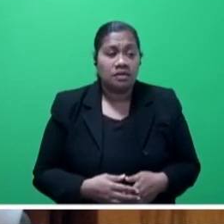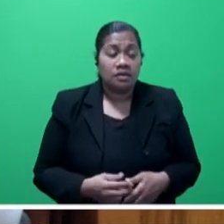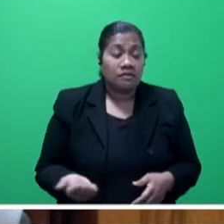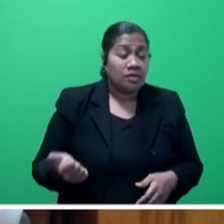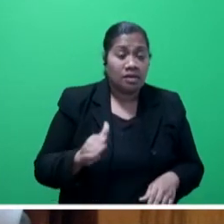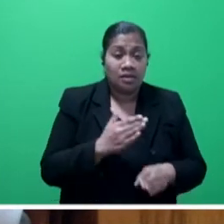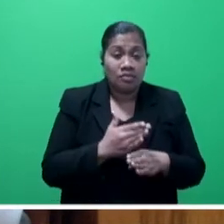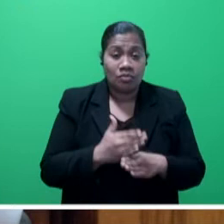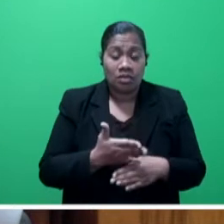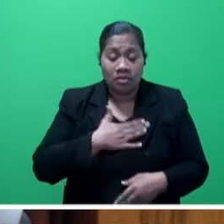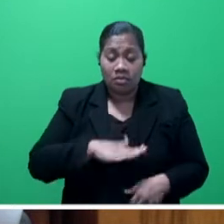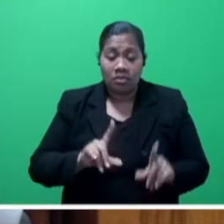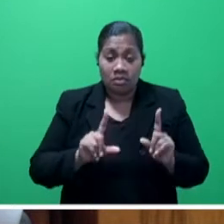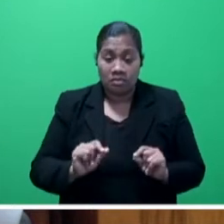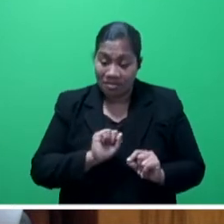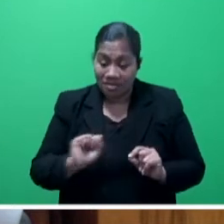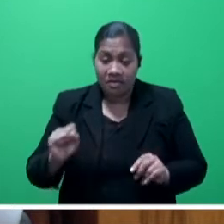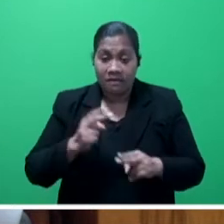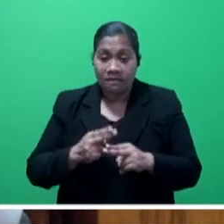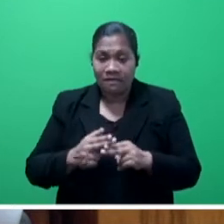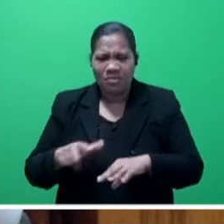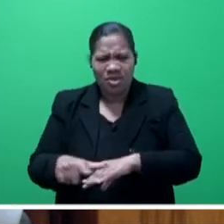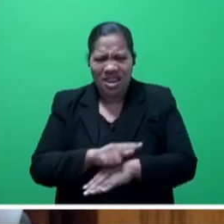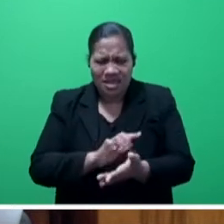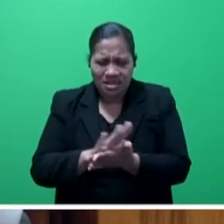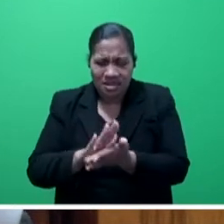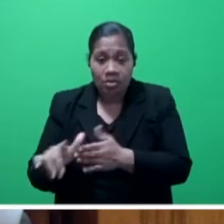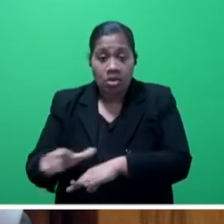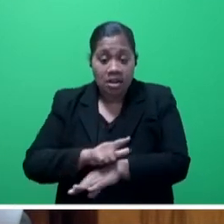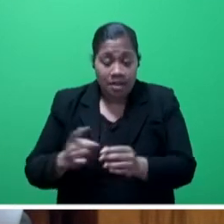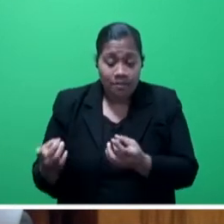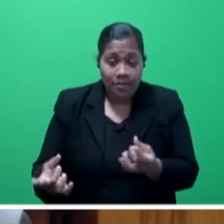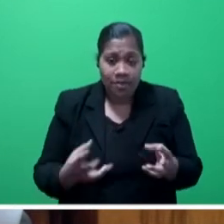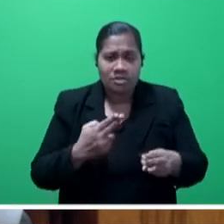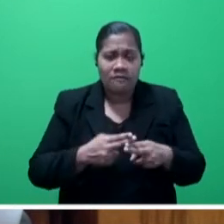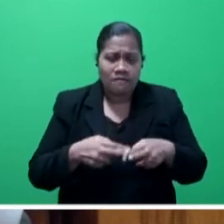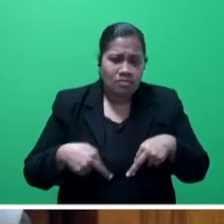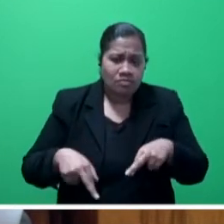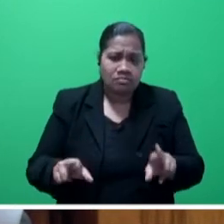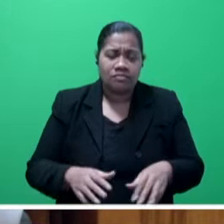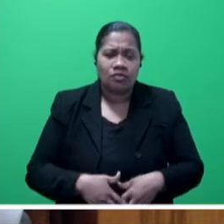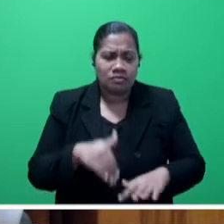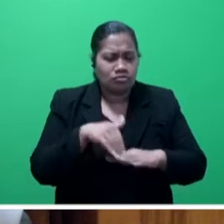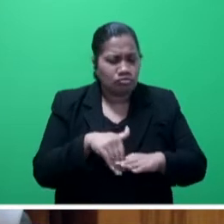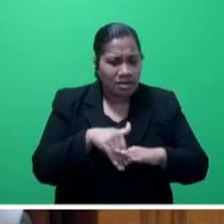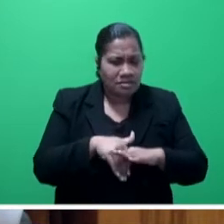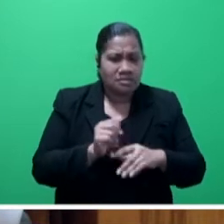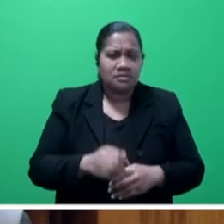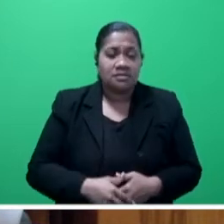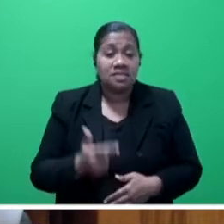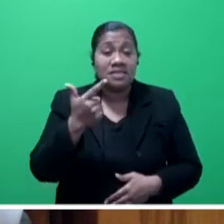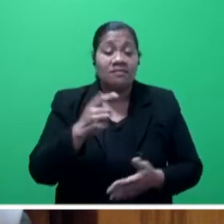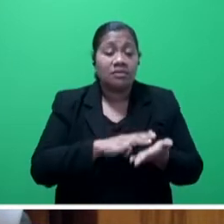that they want to undertake on their farm, whether it's land clearing, land preparation, farm road, infield drainage, Mr. Speaker said, $7